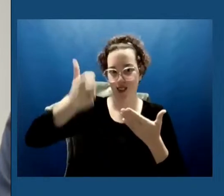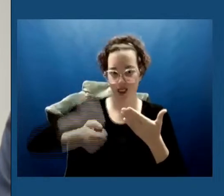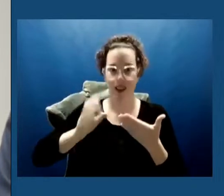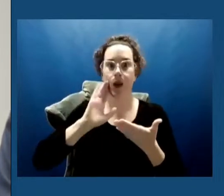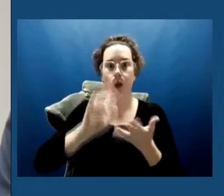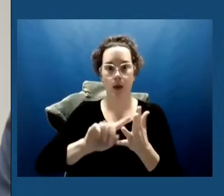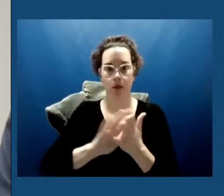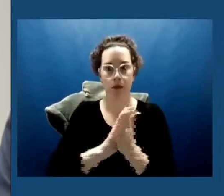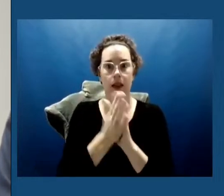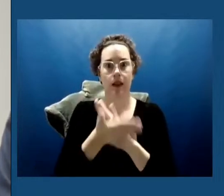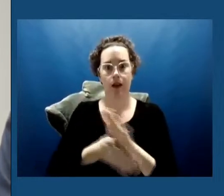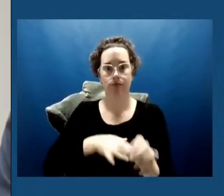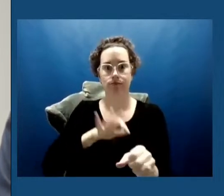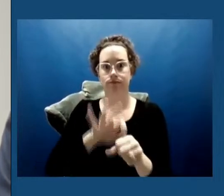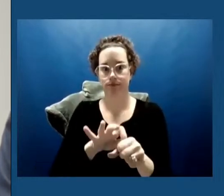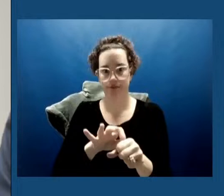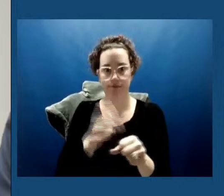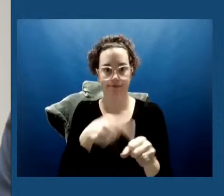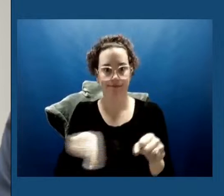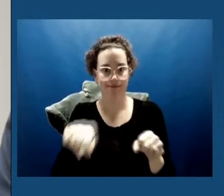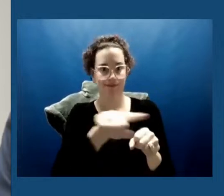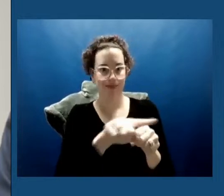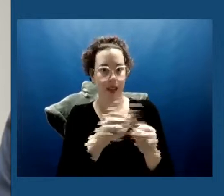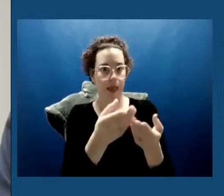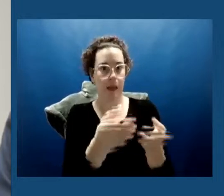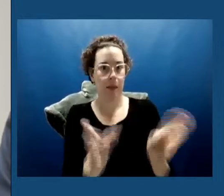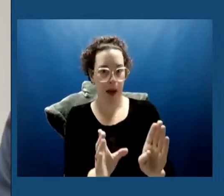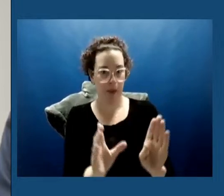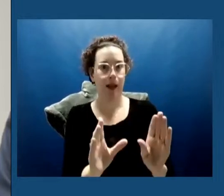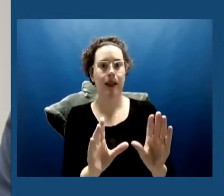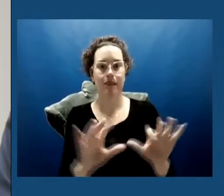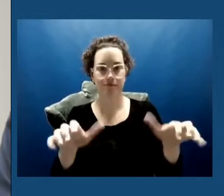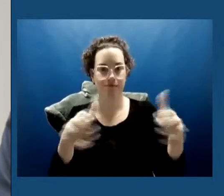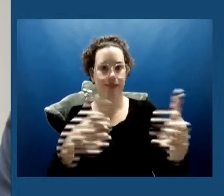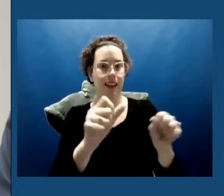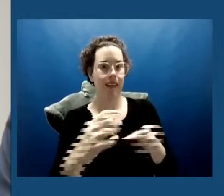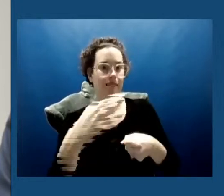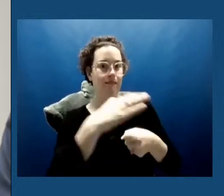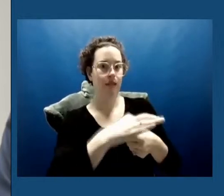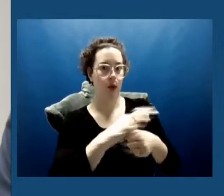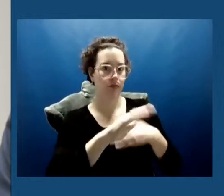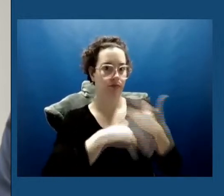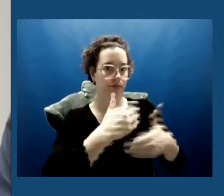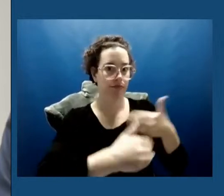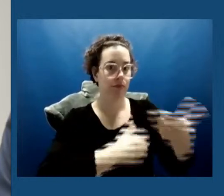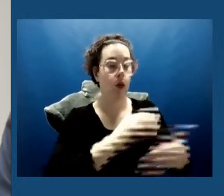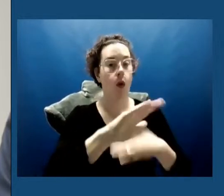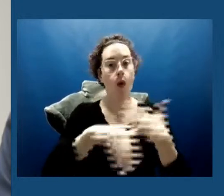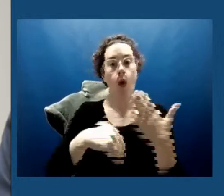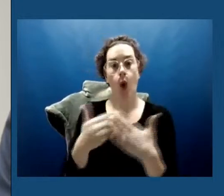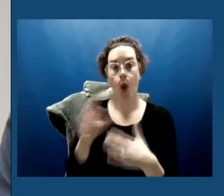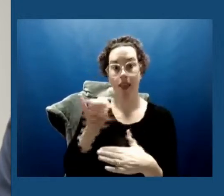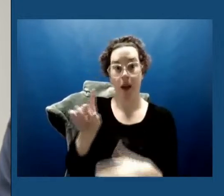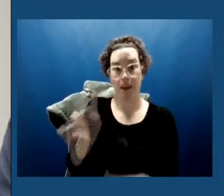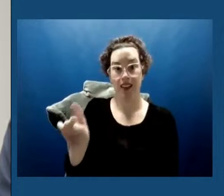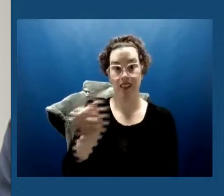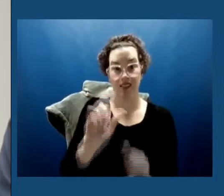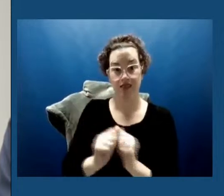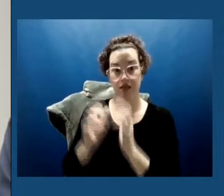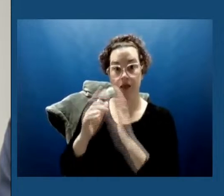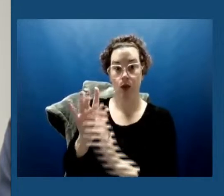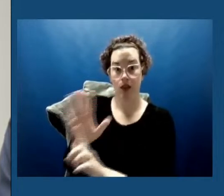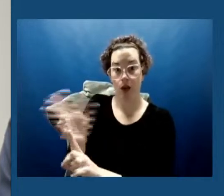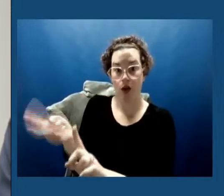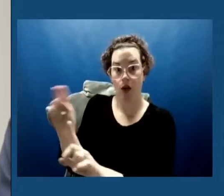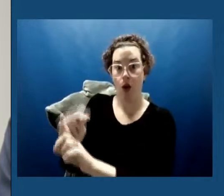democratize AI and put it in the hands of the public sector, because right now all those companies are building it for their own use. So we're the only state in the